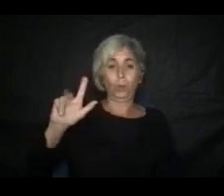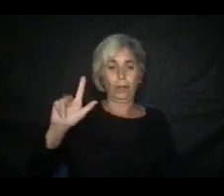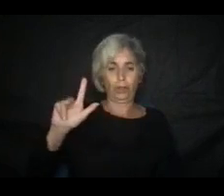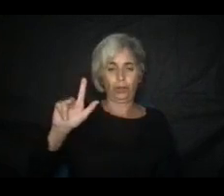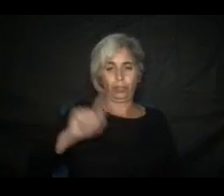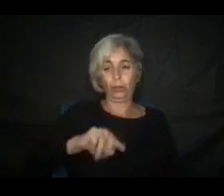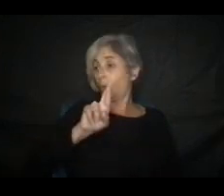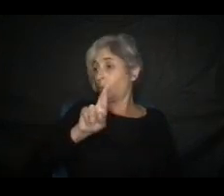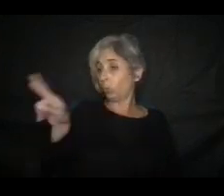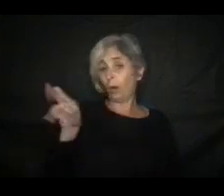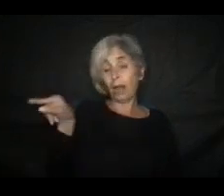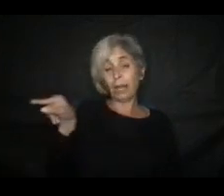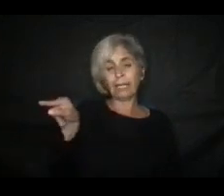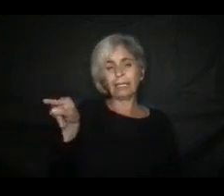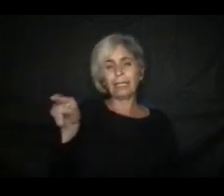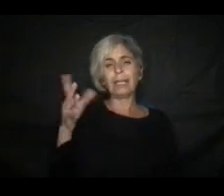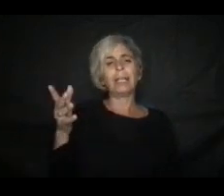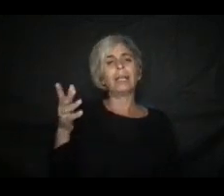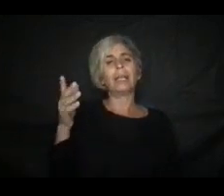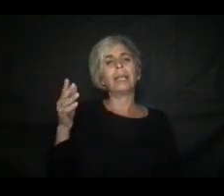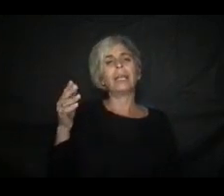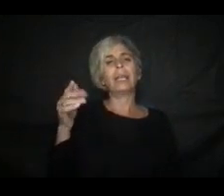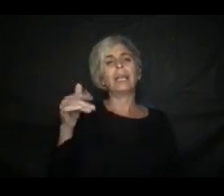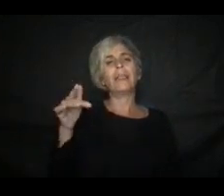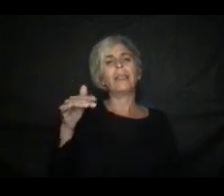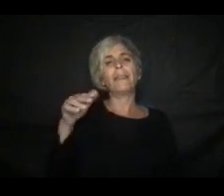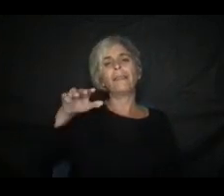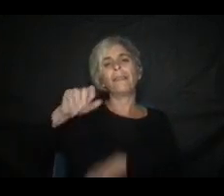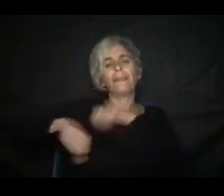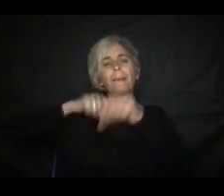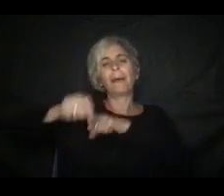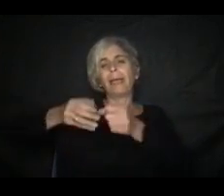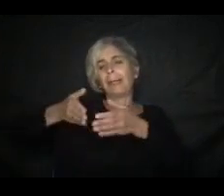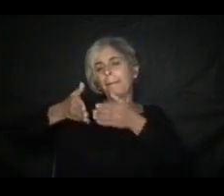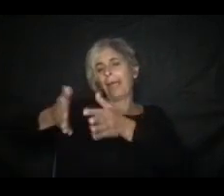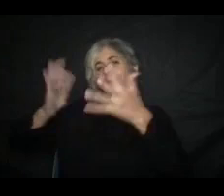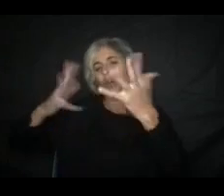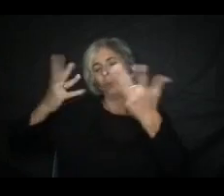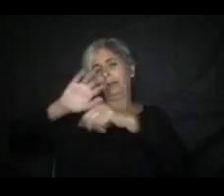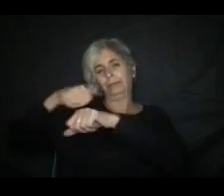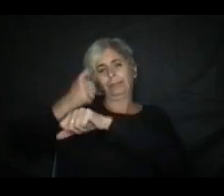right, the existing bike paths.